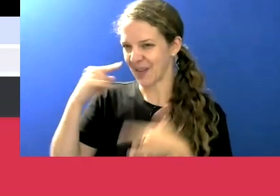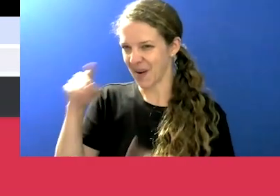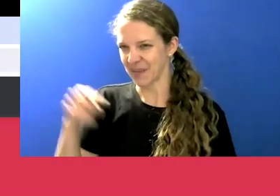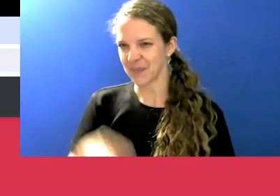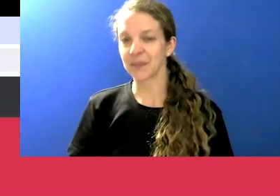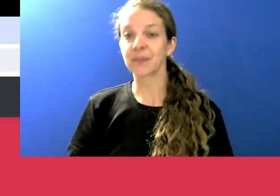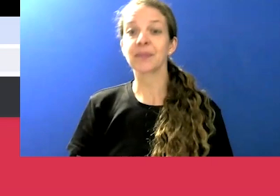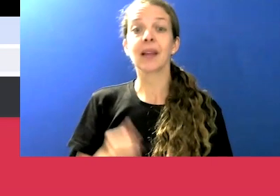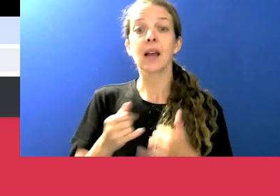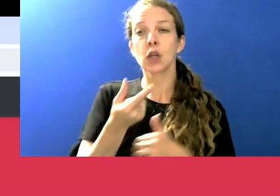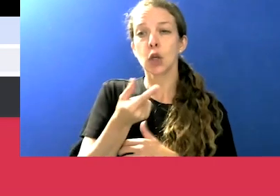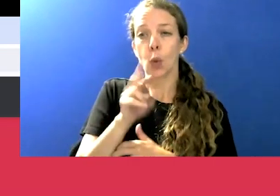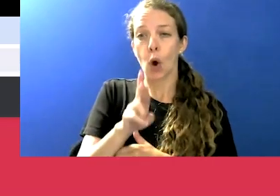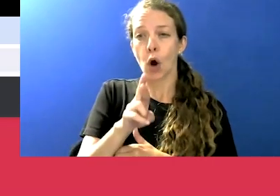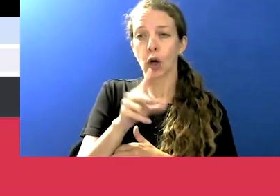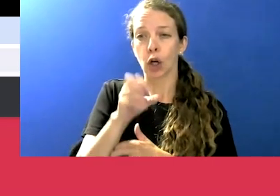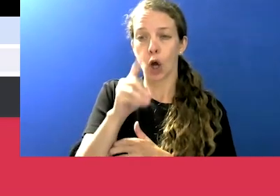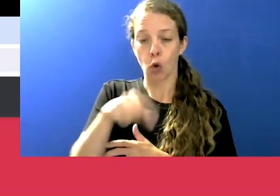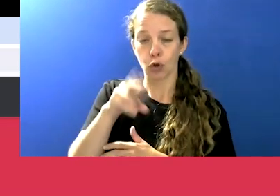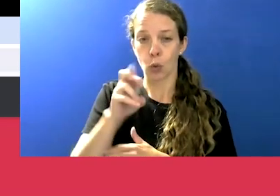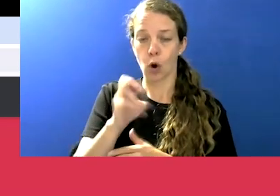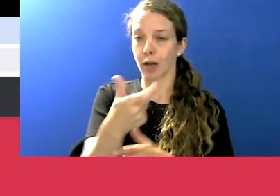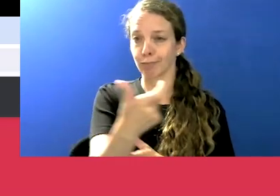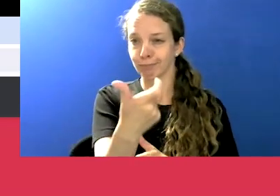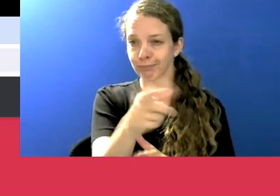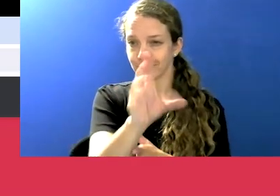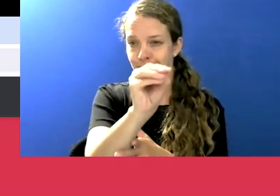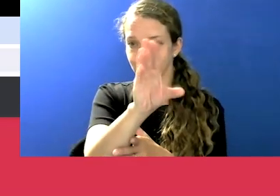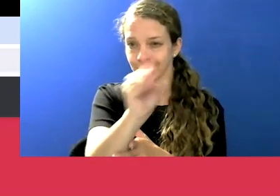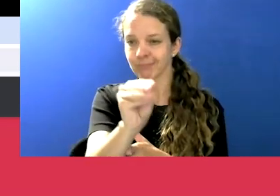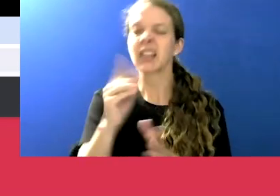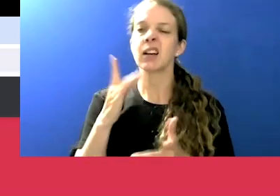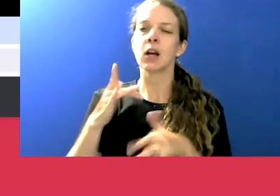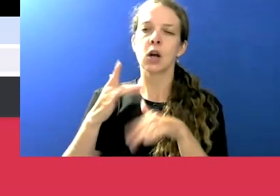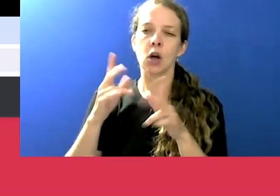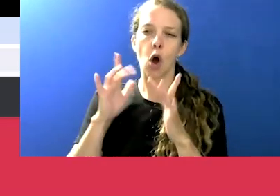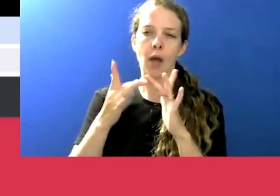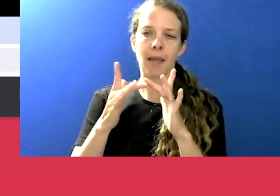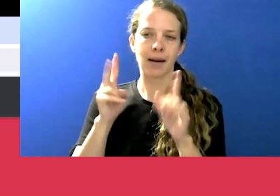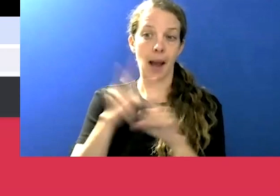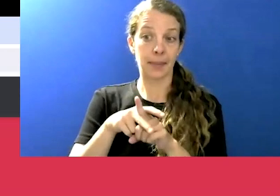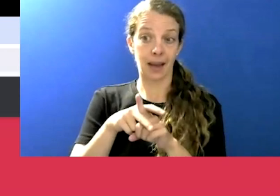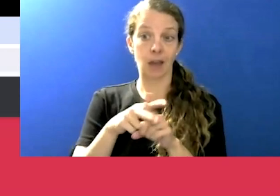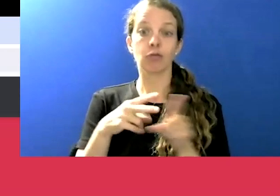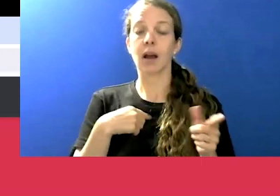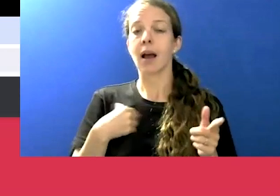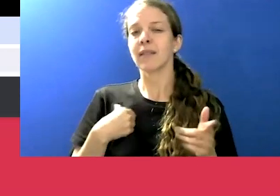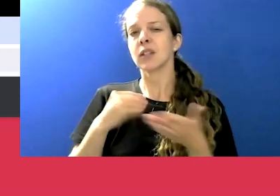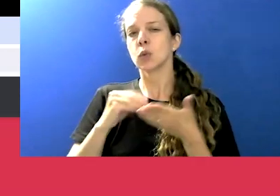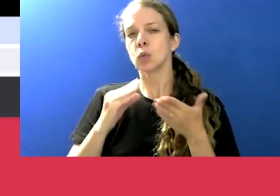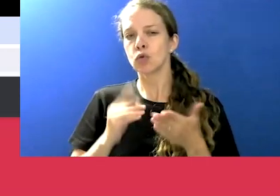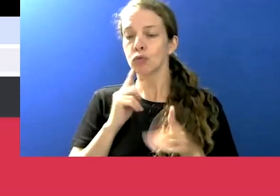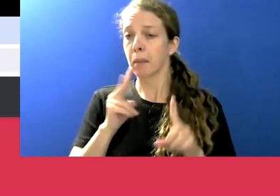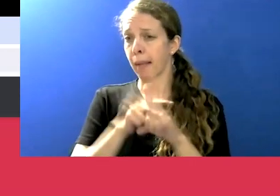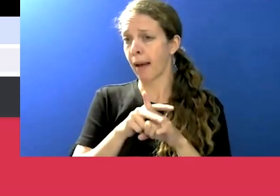And then for that QR code, if you guys would love to take a picture, that's just our online application. We do have students we have students to just apply